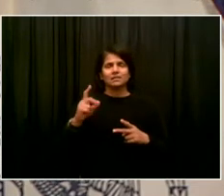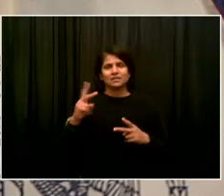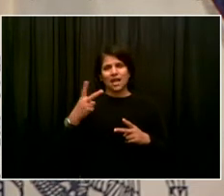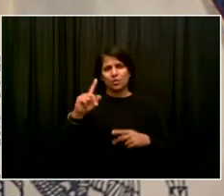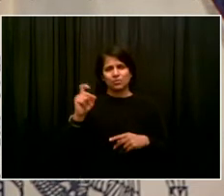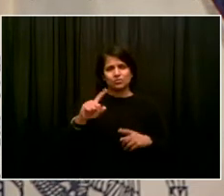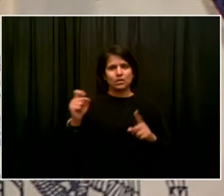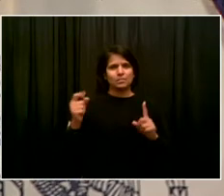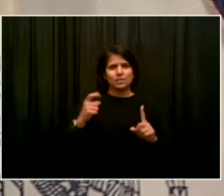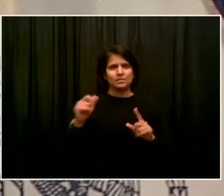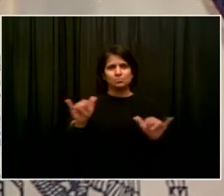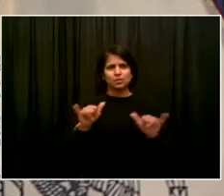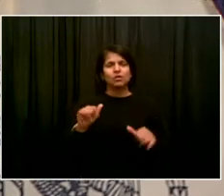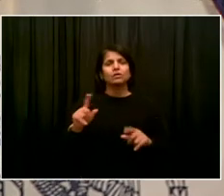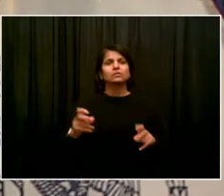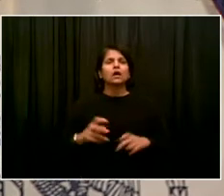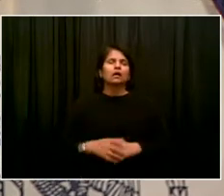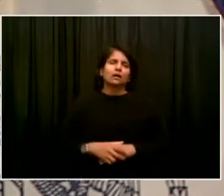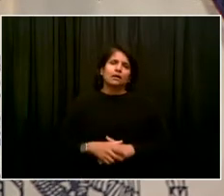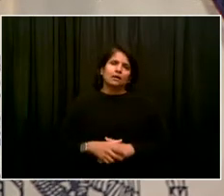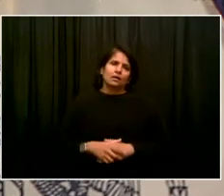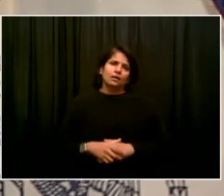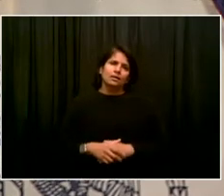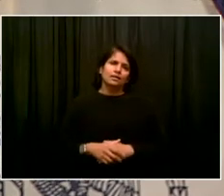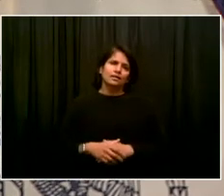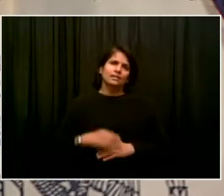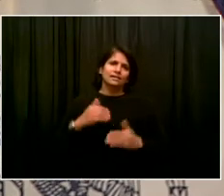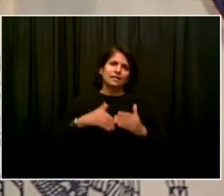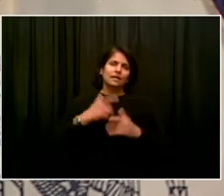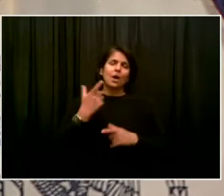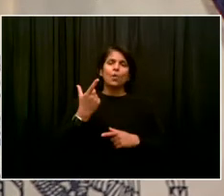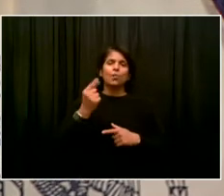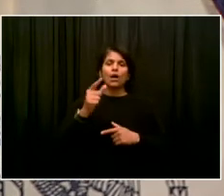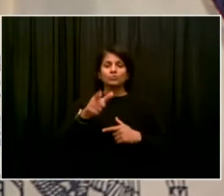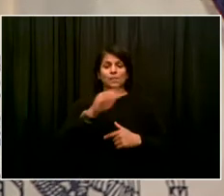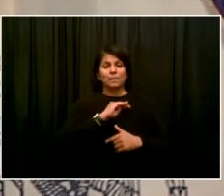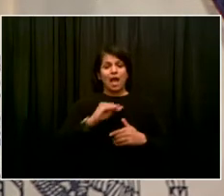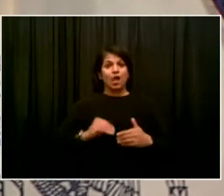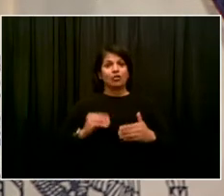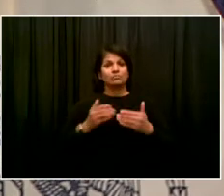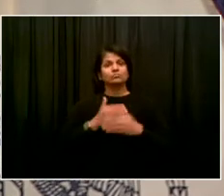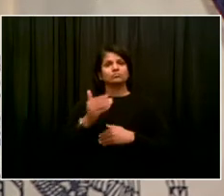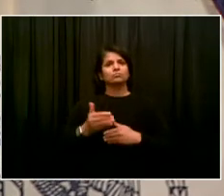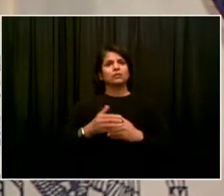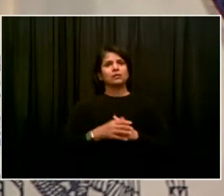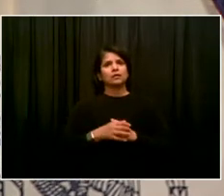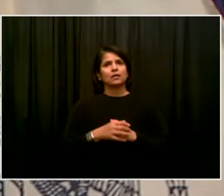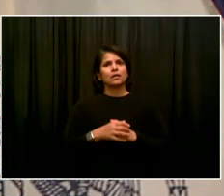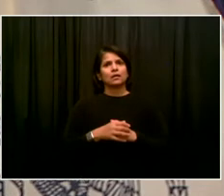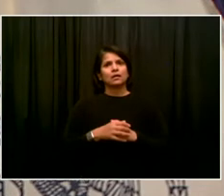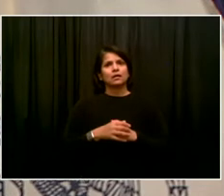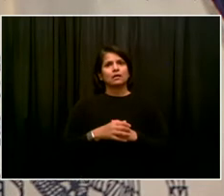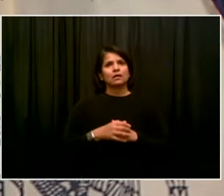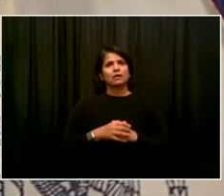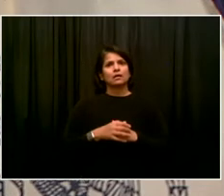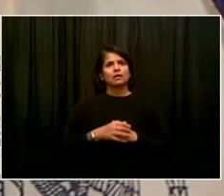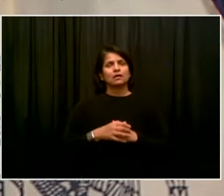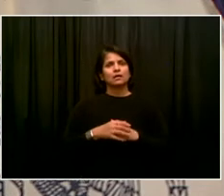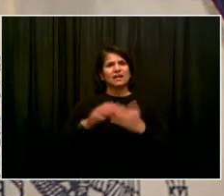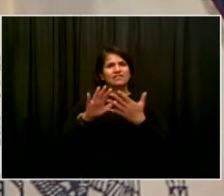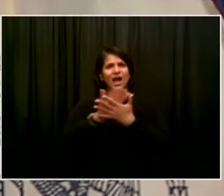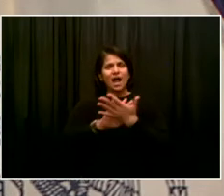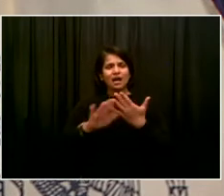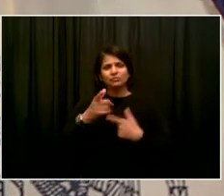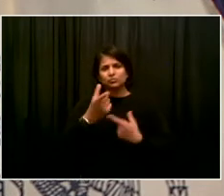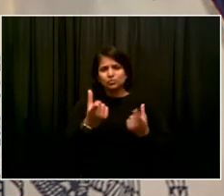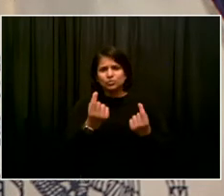to your future. I know you've been very coy and cute about being vague about what's happening next, but I just think, I know you hate hypothetical questions, but I